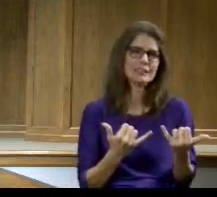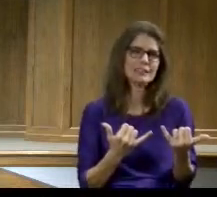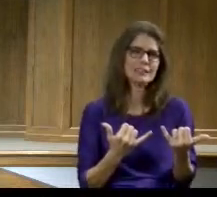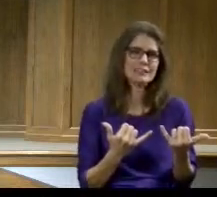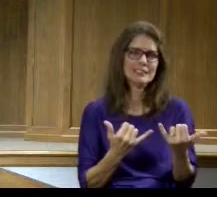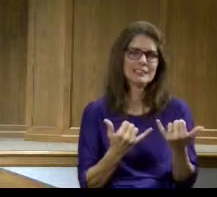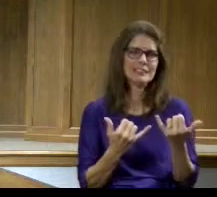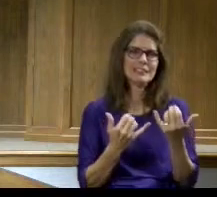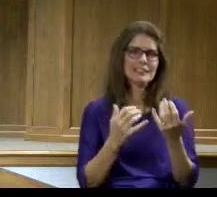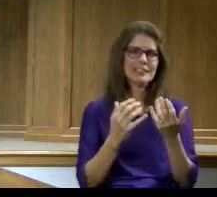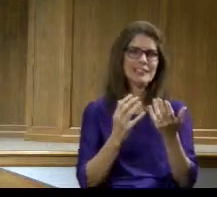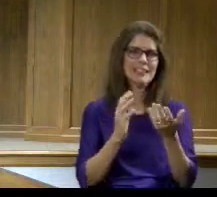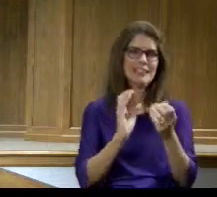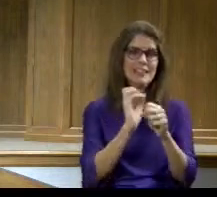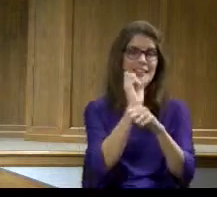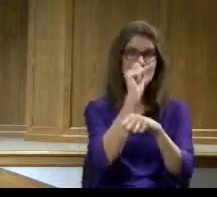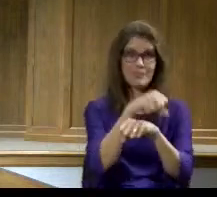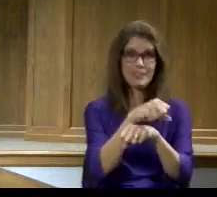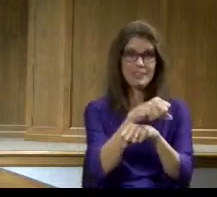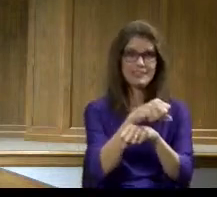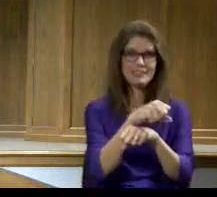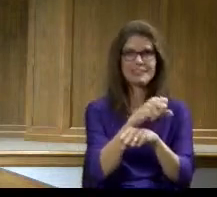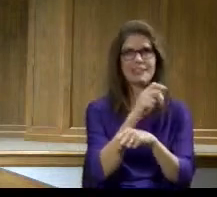Defeat is not where we're going.